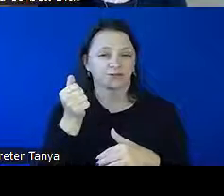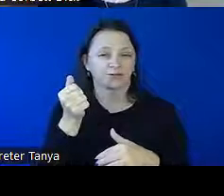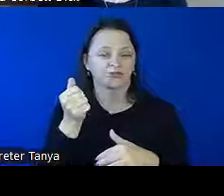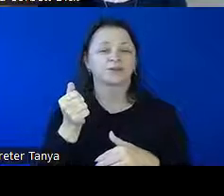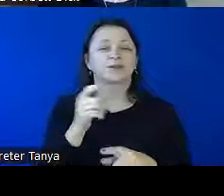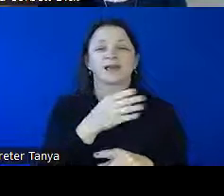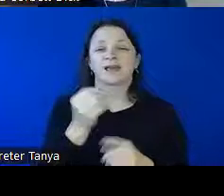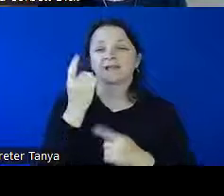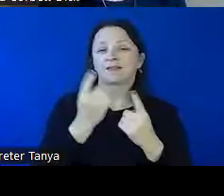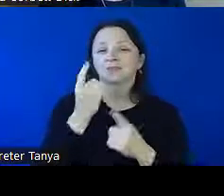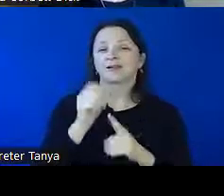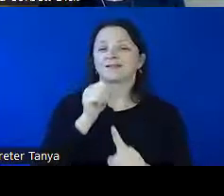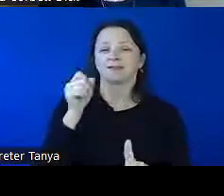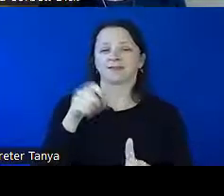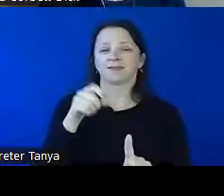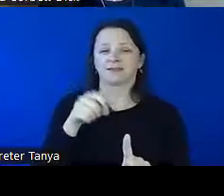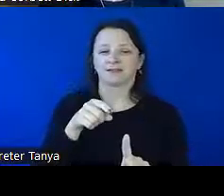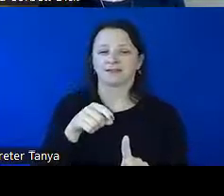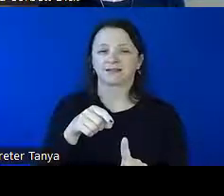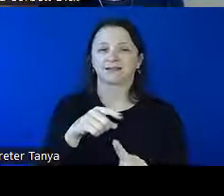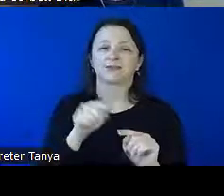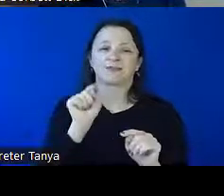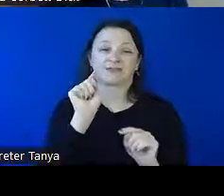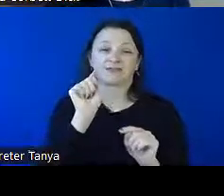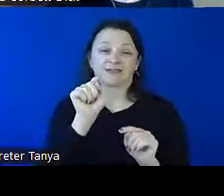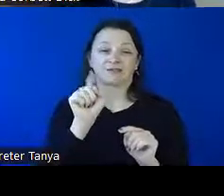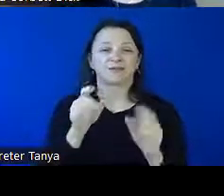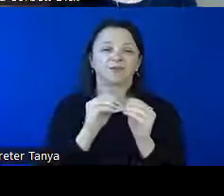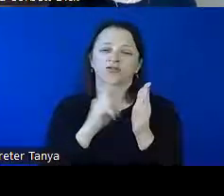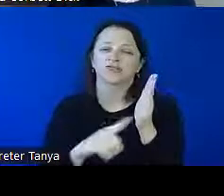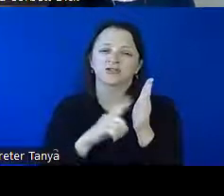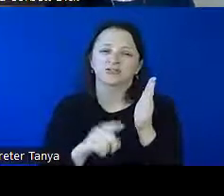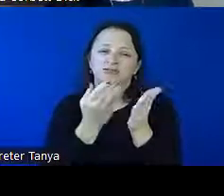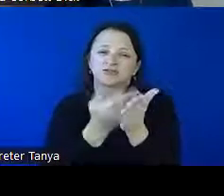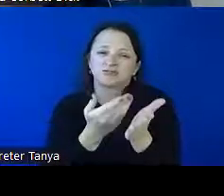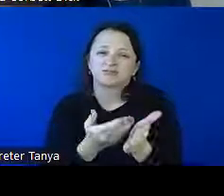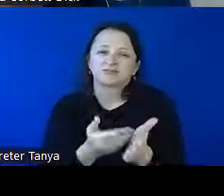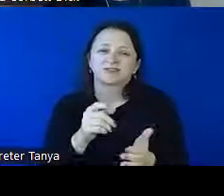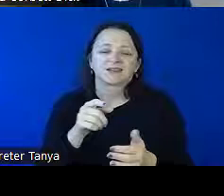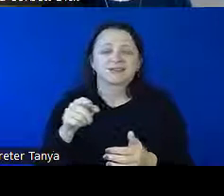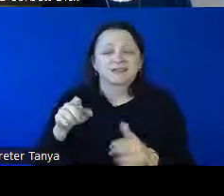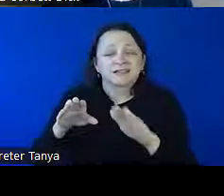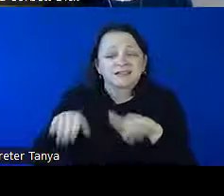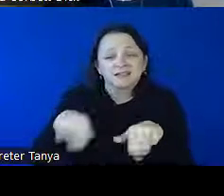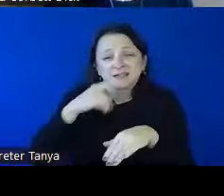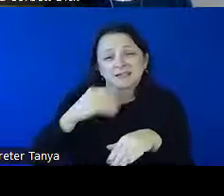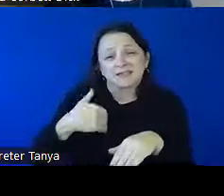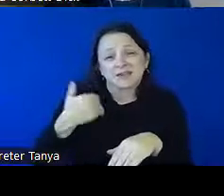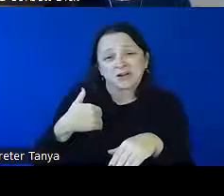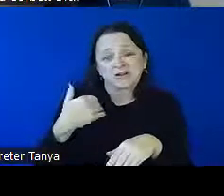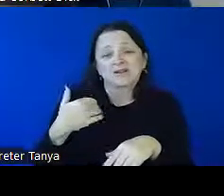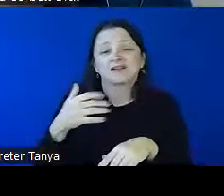to consider non-stimulants. But this is an area that we need more research, right? These little kids and the kids with